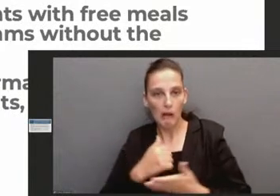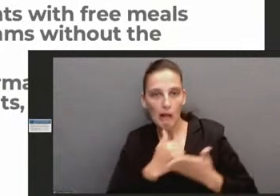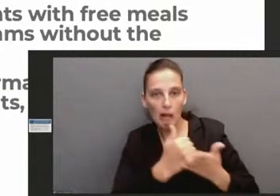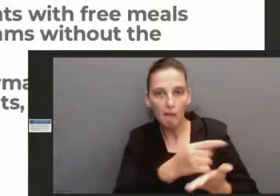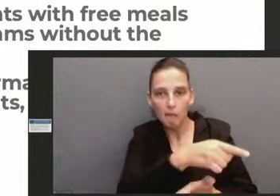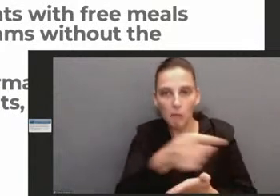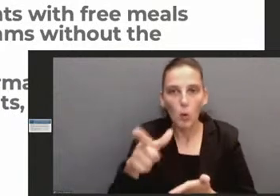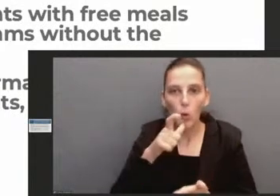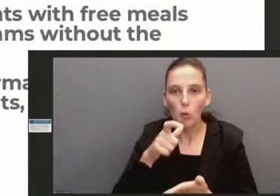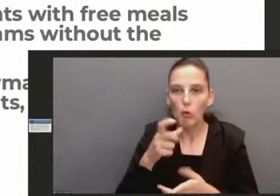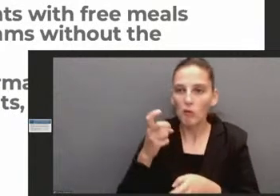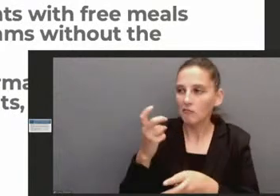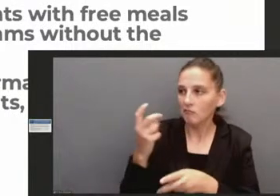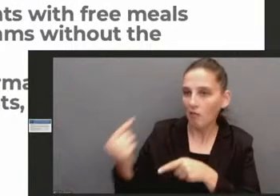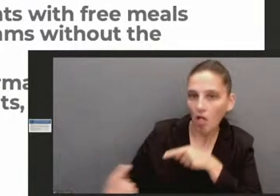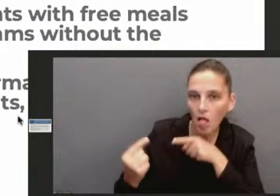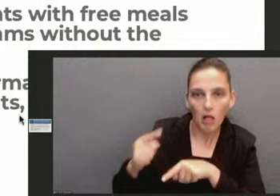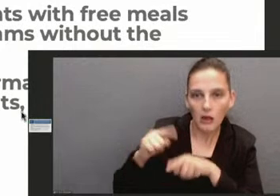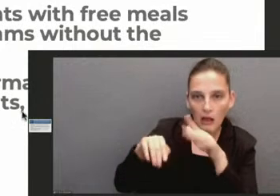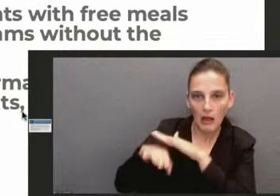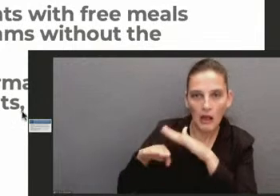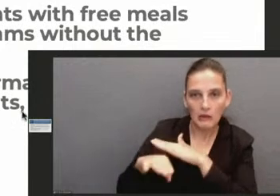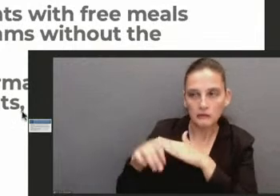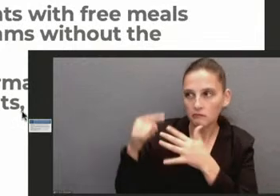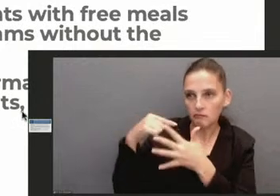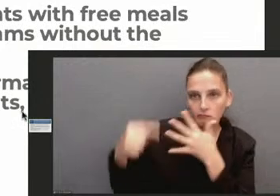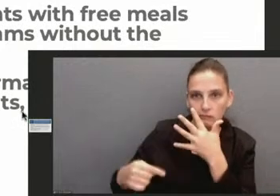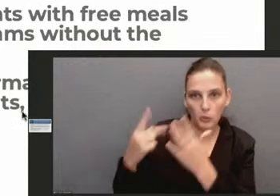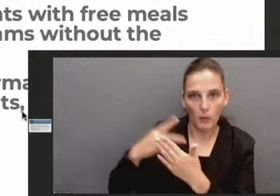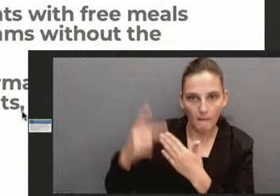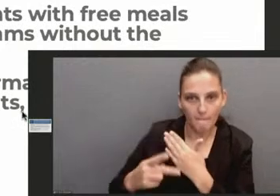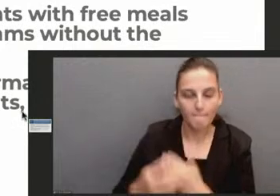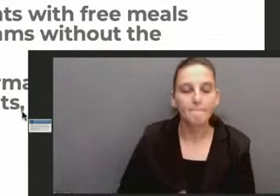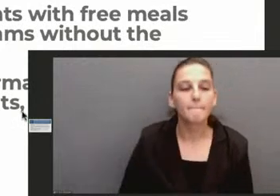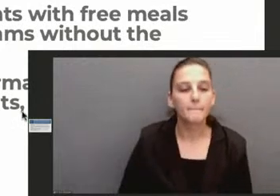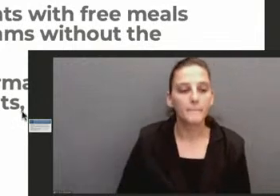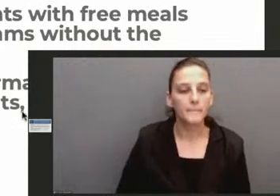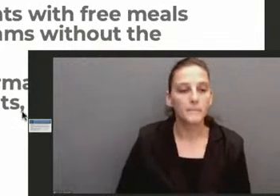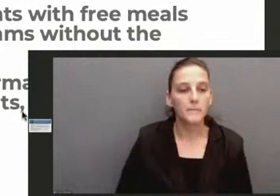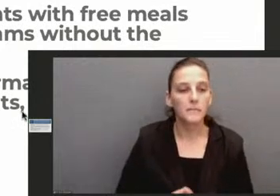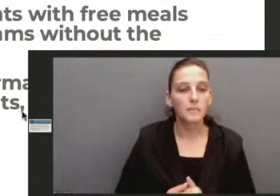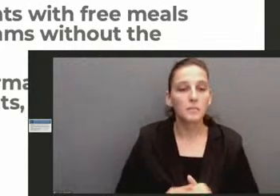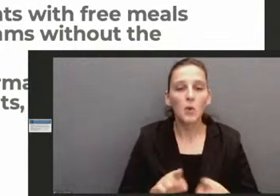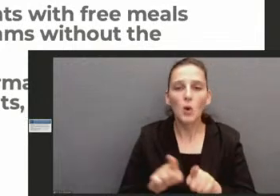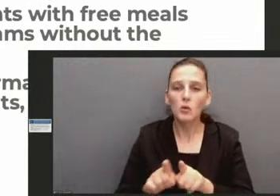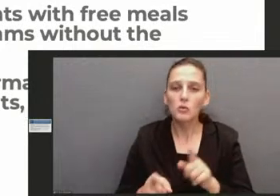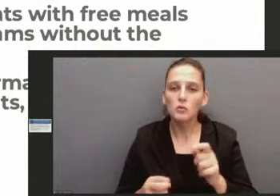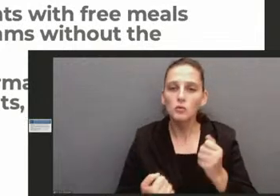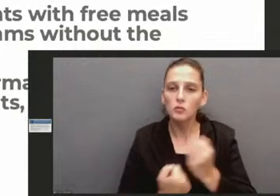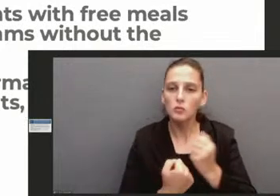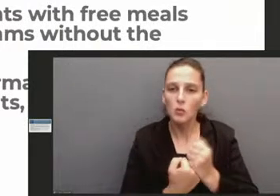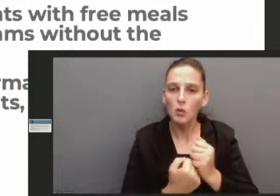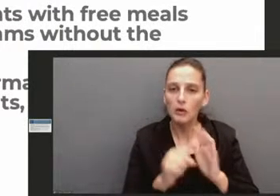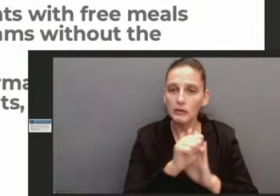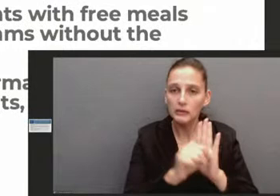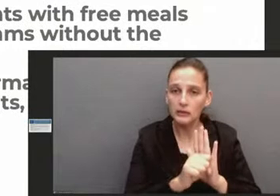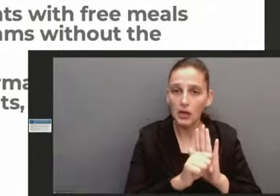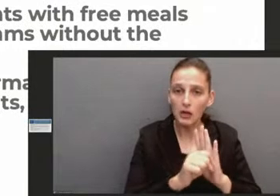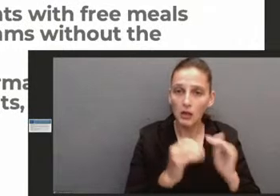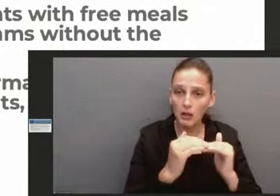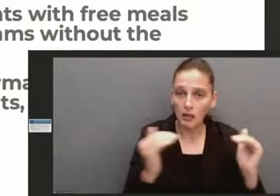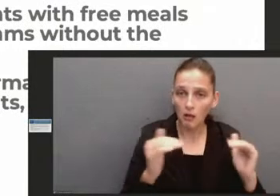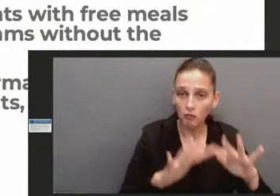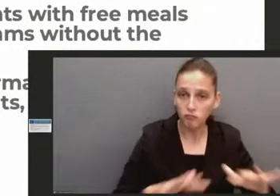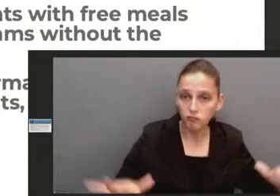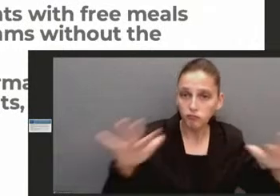accessing these programs. It also includes supporting state level cross-agency partnership